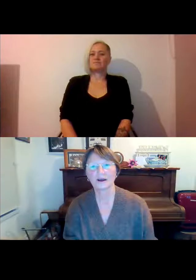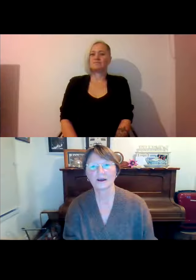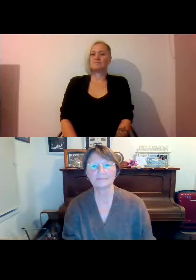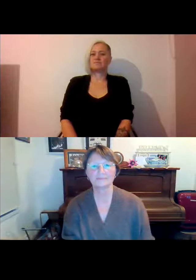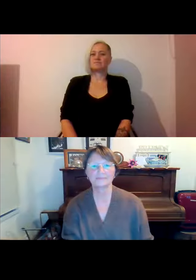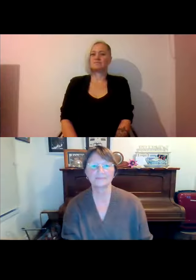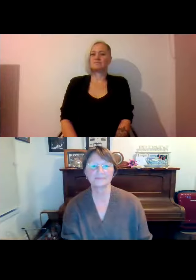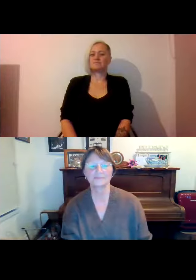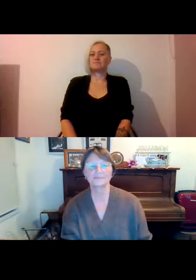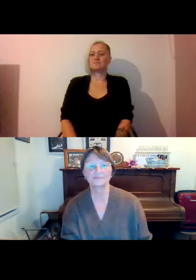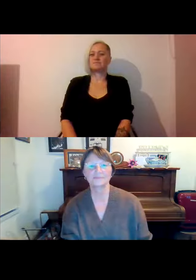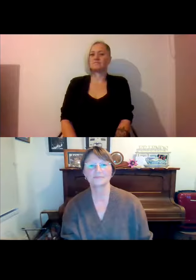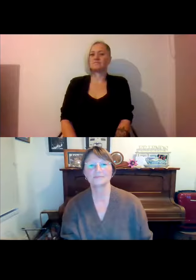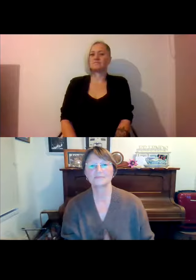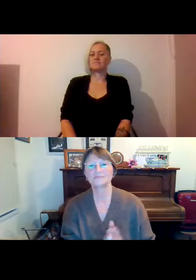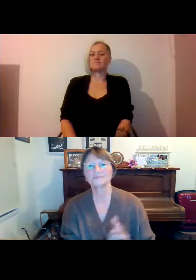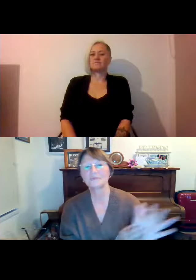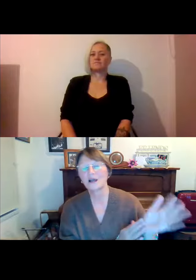Okay.